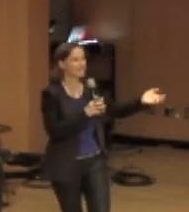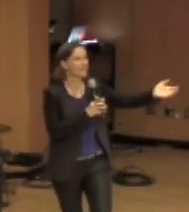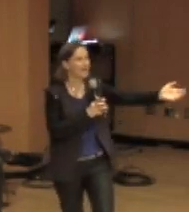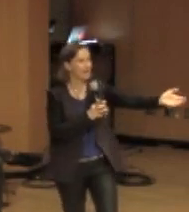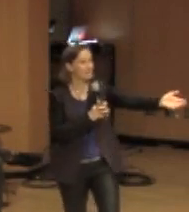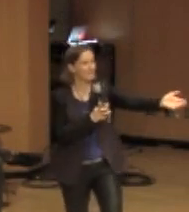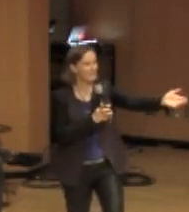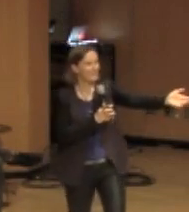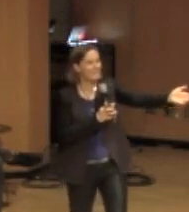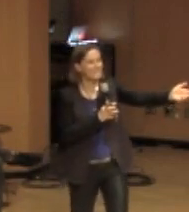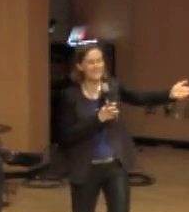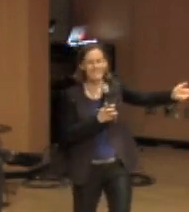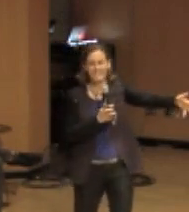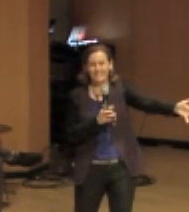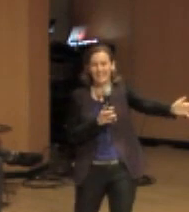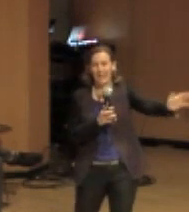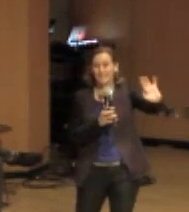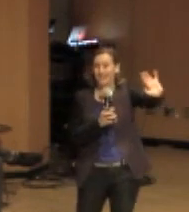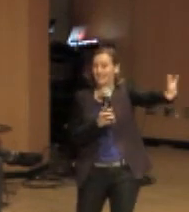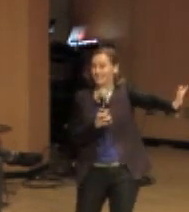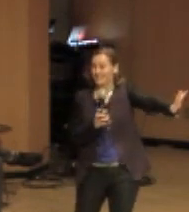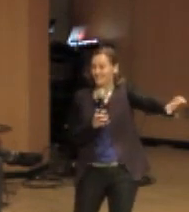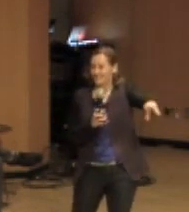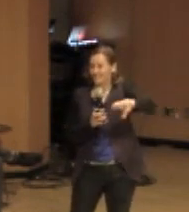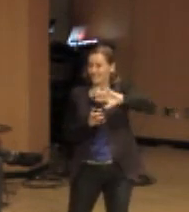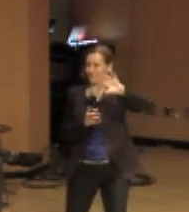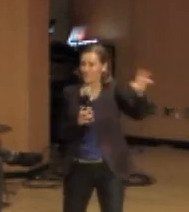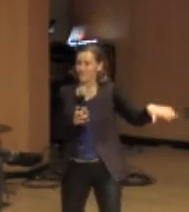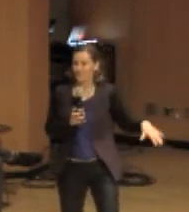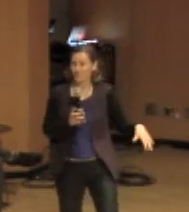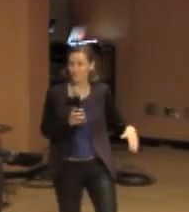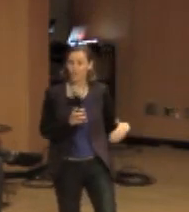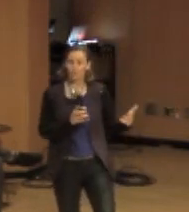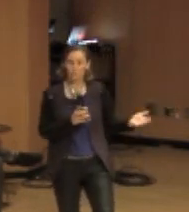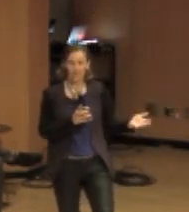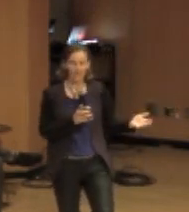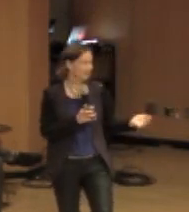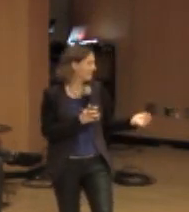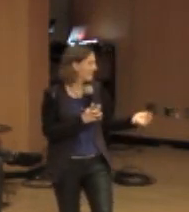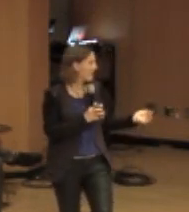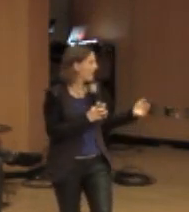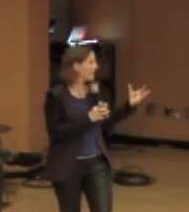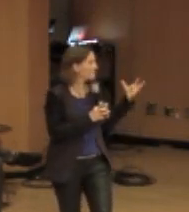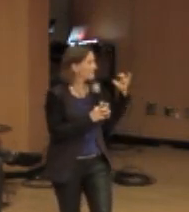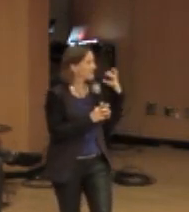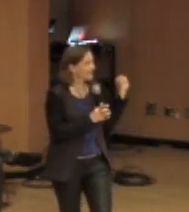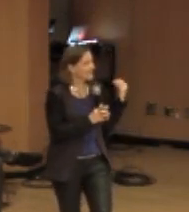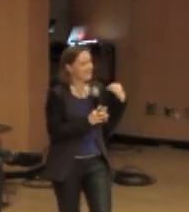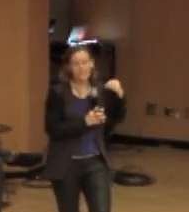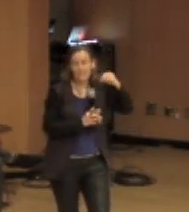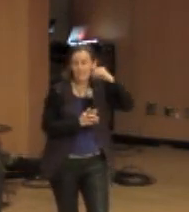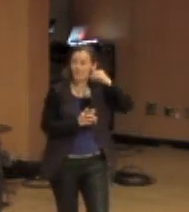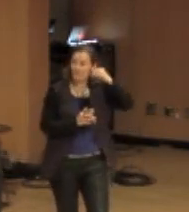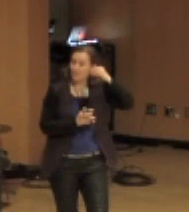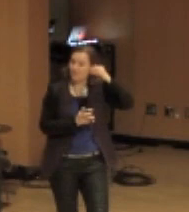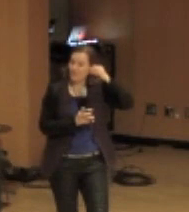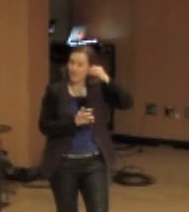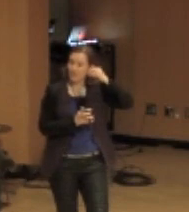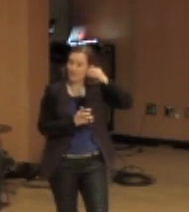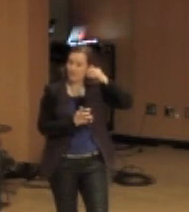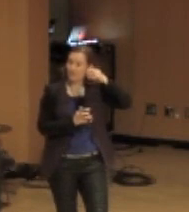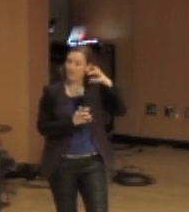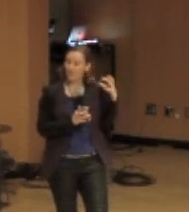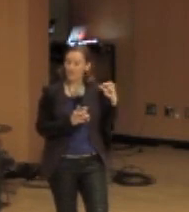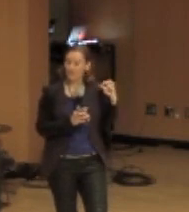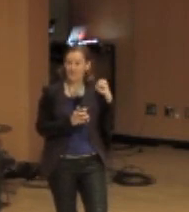bodies um to see them at a distance in a very visual way um but then to hear